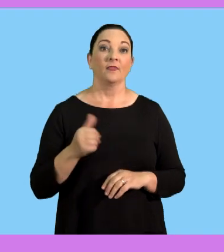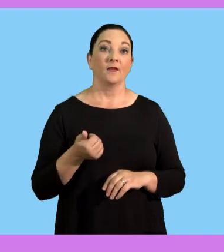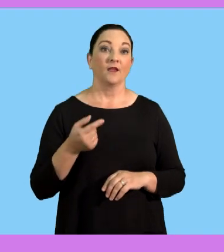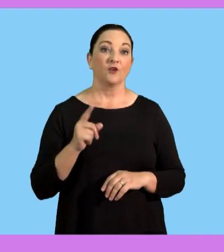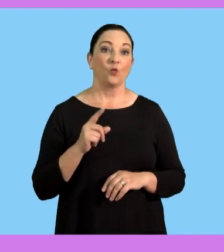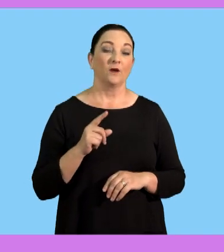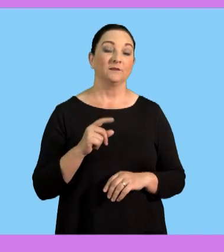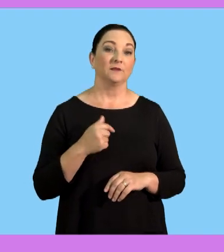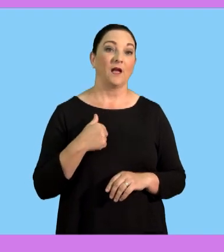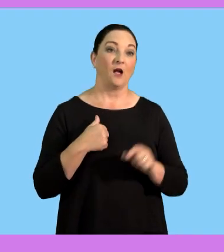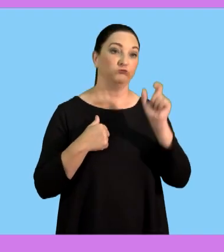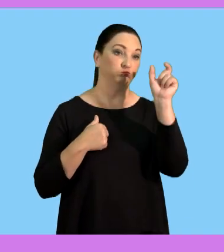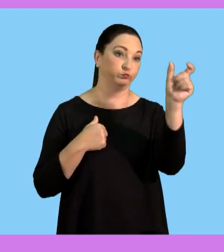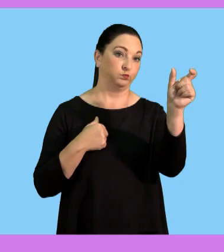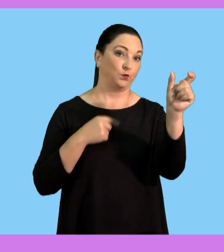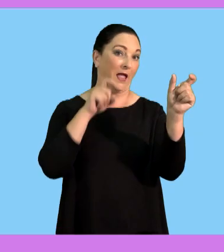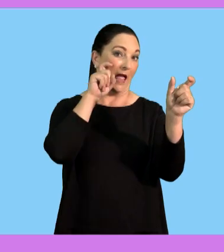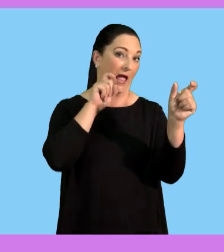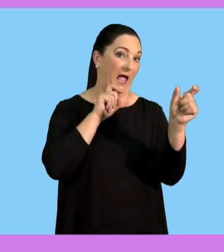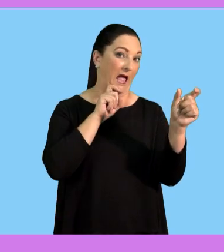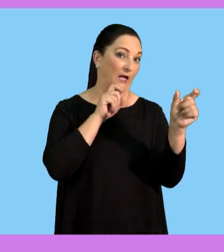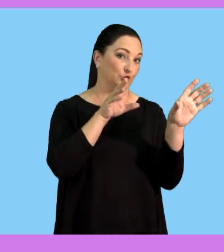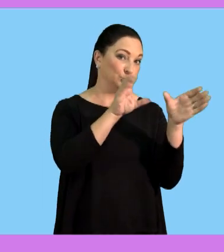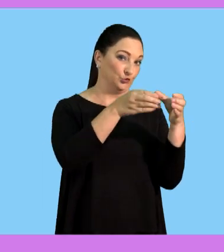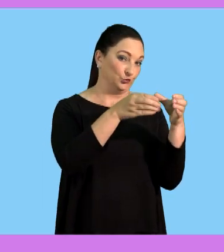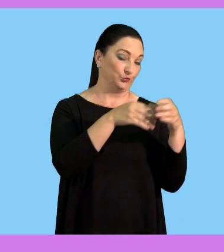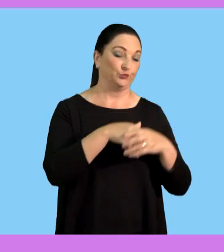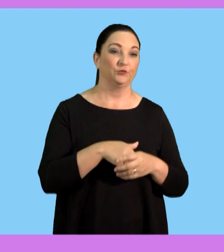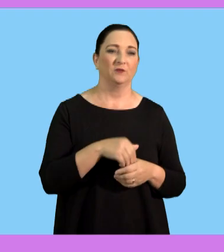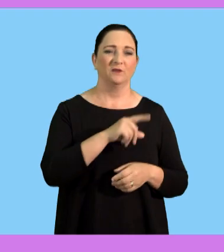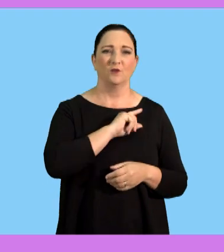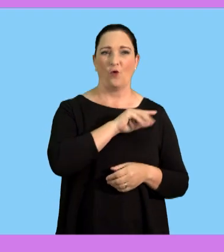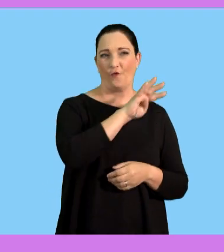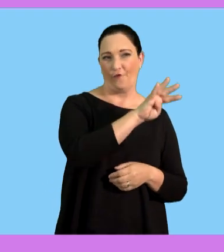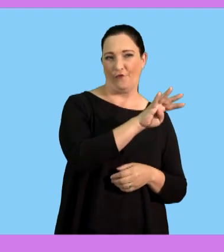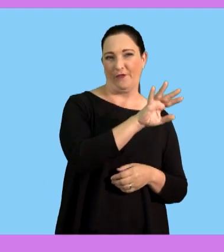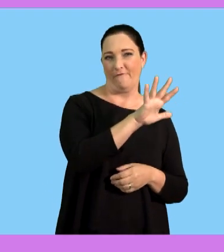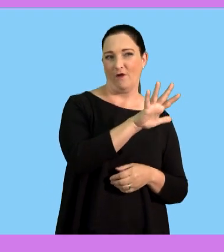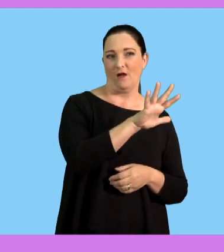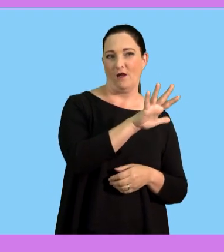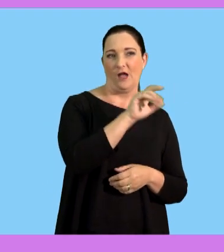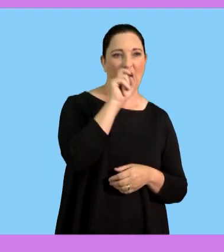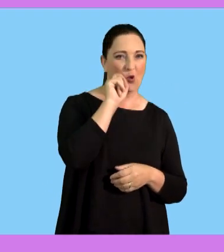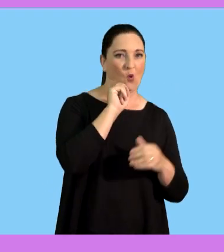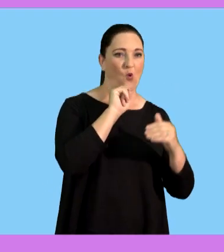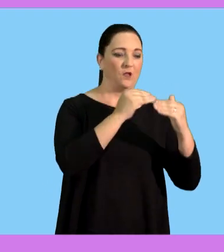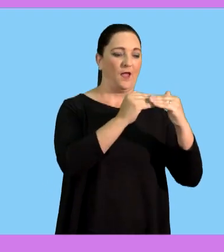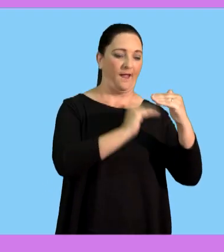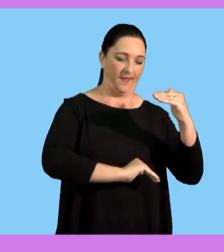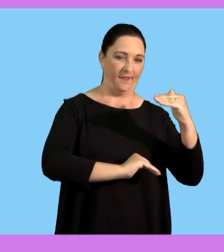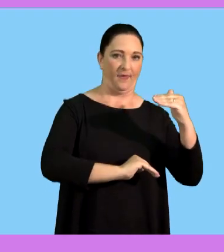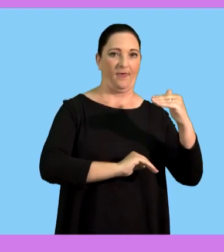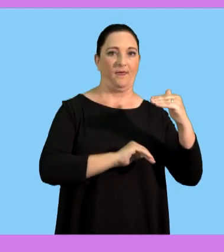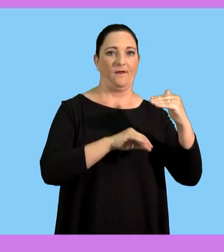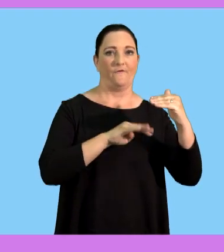added a age category to this as well, an age category. I'm saying 45 years old and